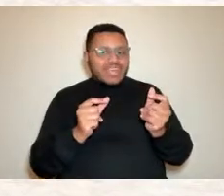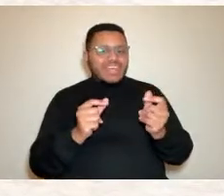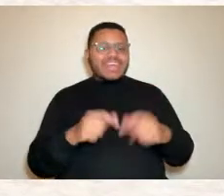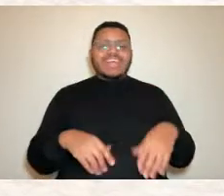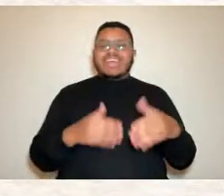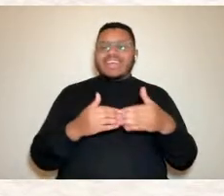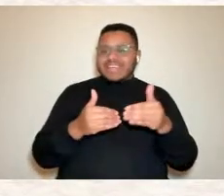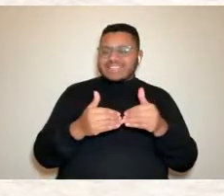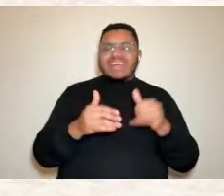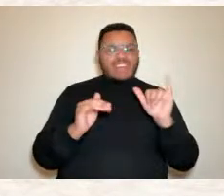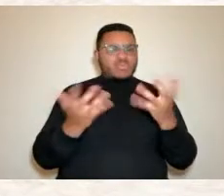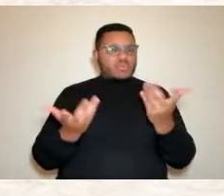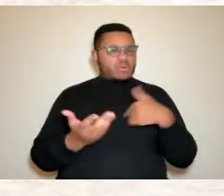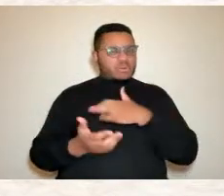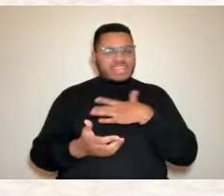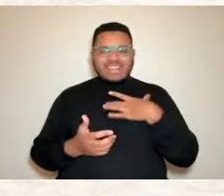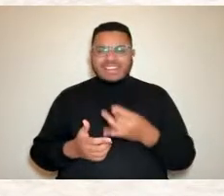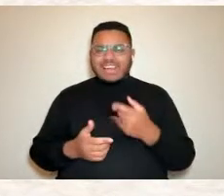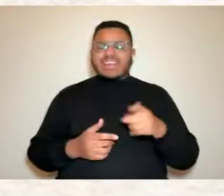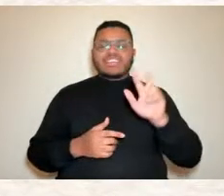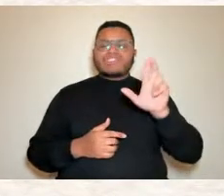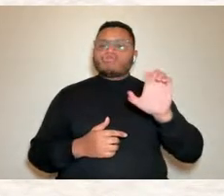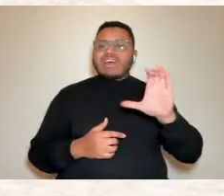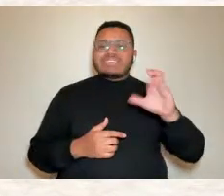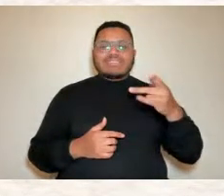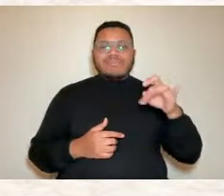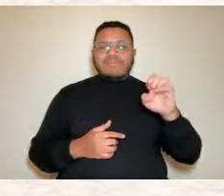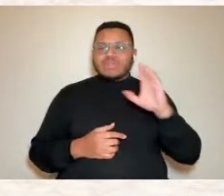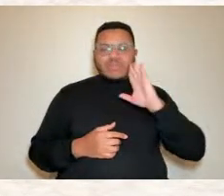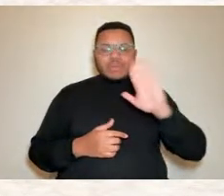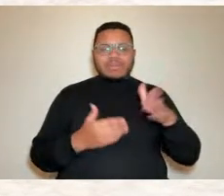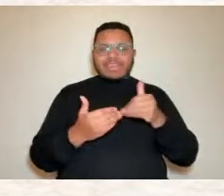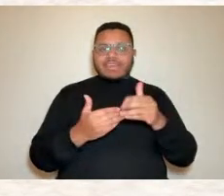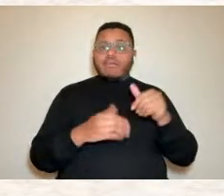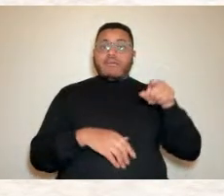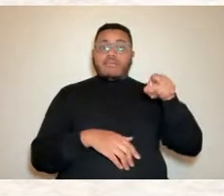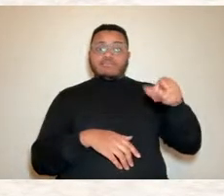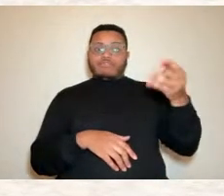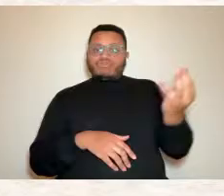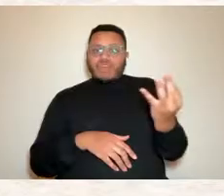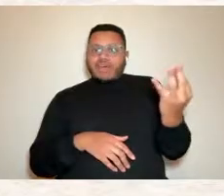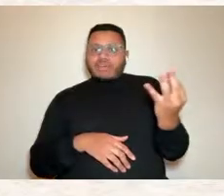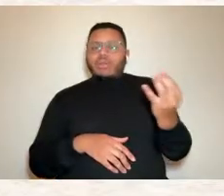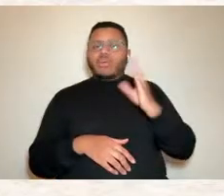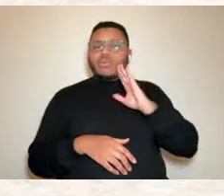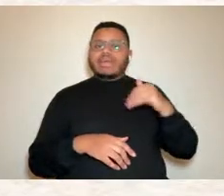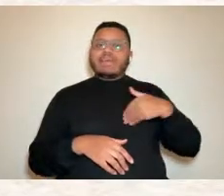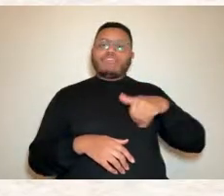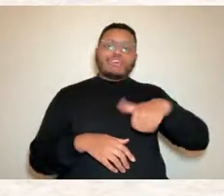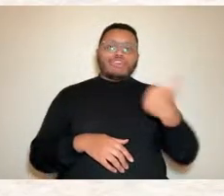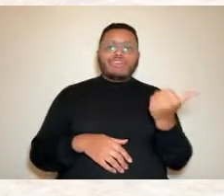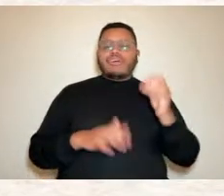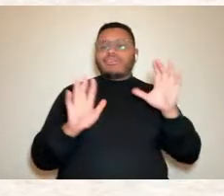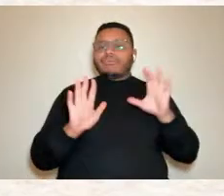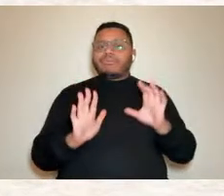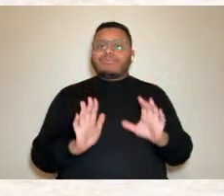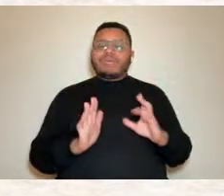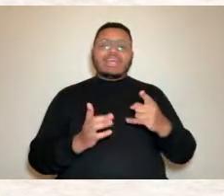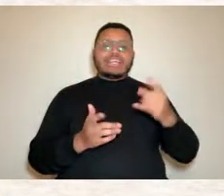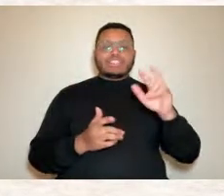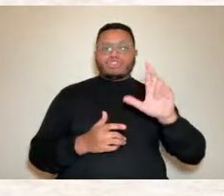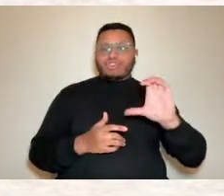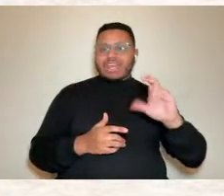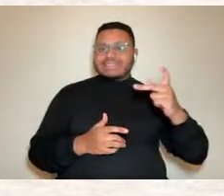And that's what we like. These recipes are going to be super easy. And on Friday, we have another amazing recipe coming up